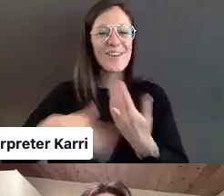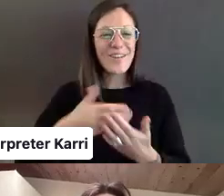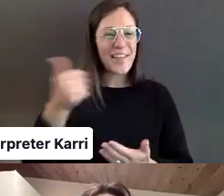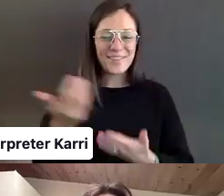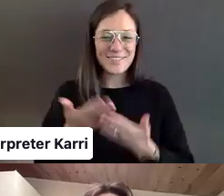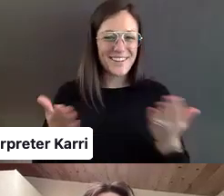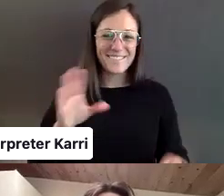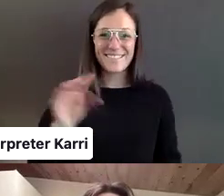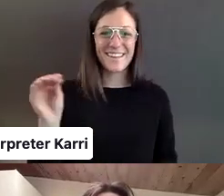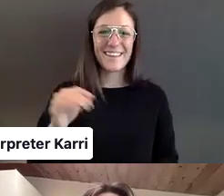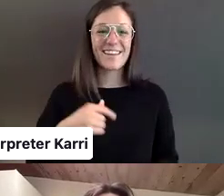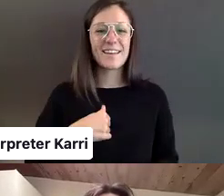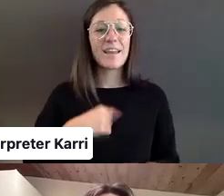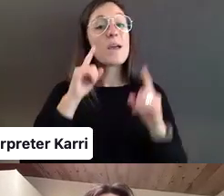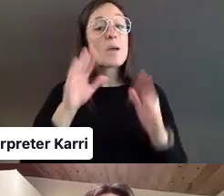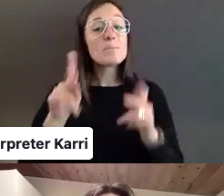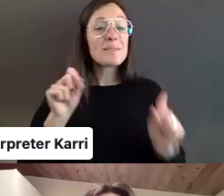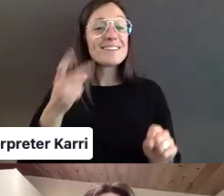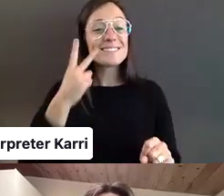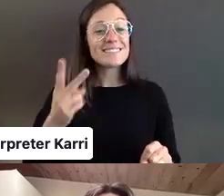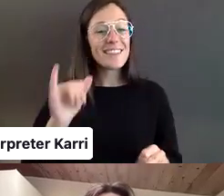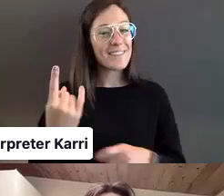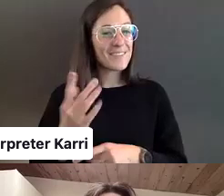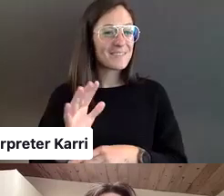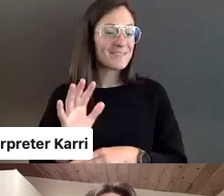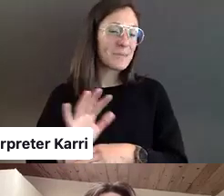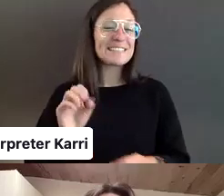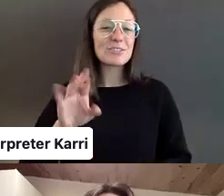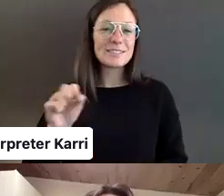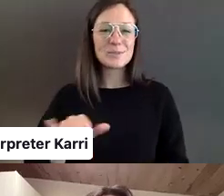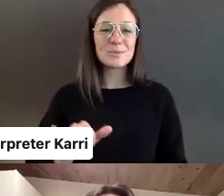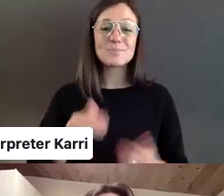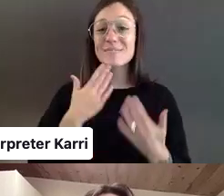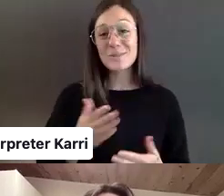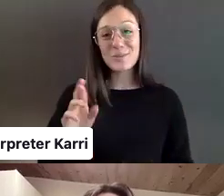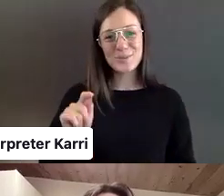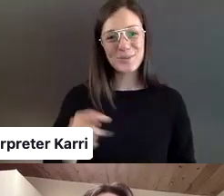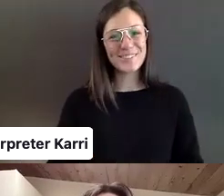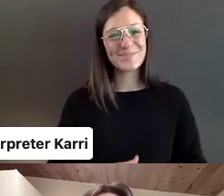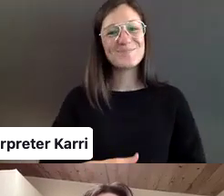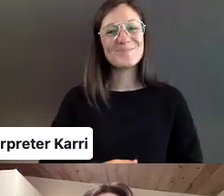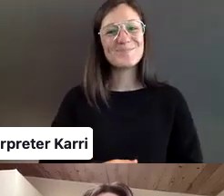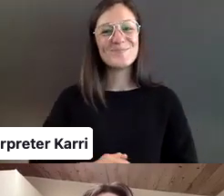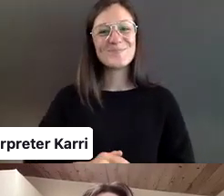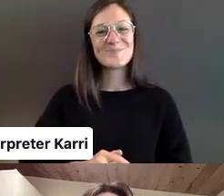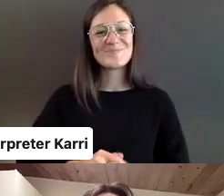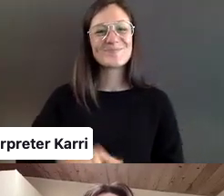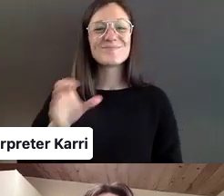And so I hope people get to see that one as well. Thanks, Ruth. It's so awesome.